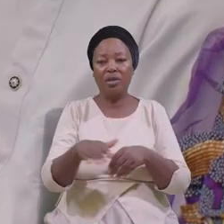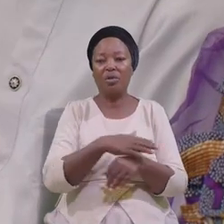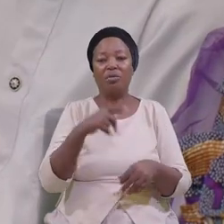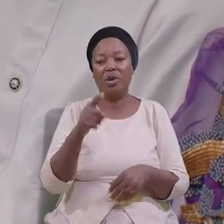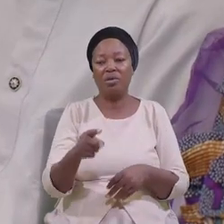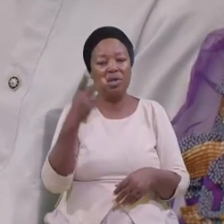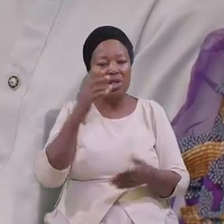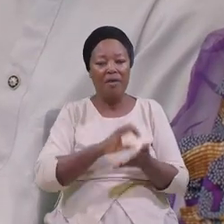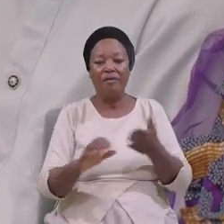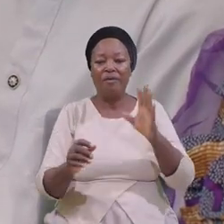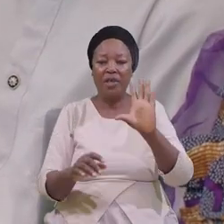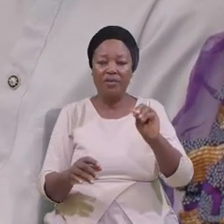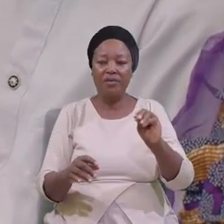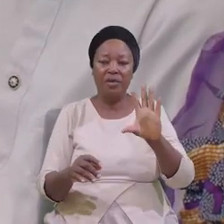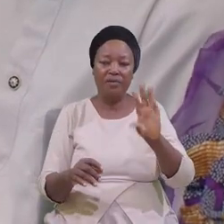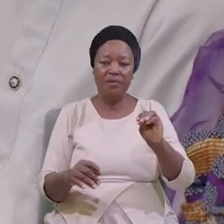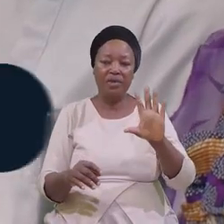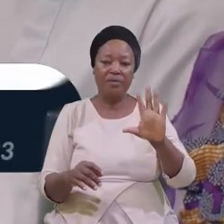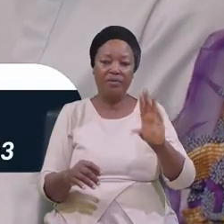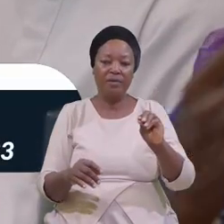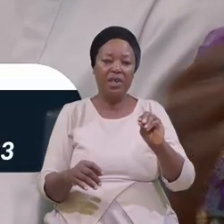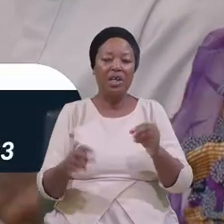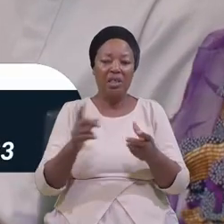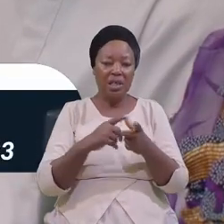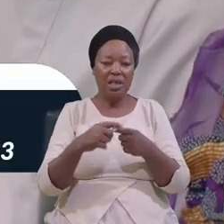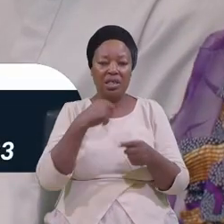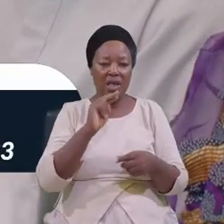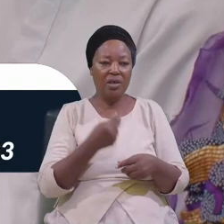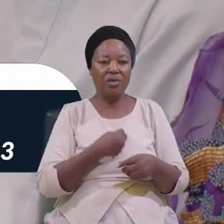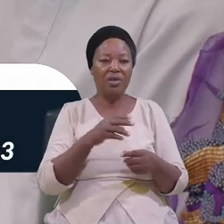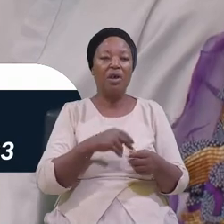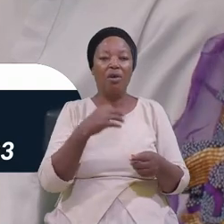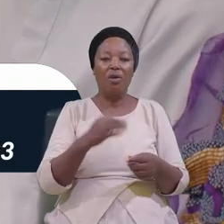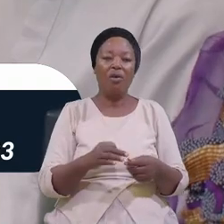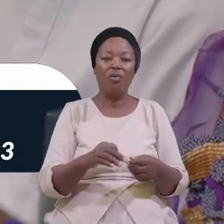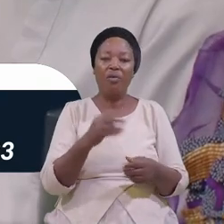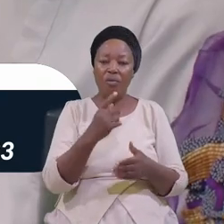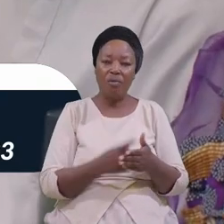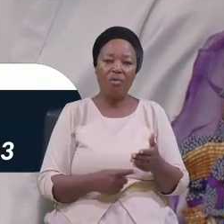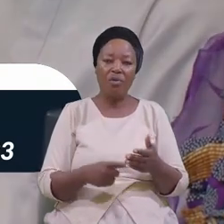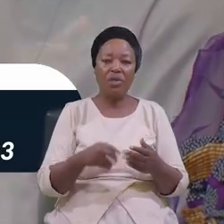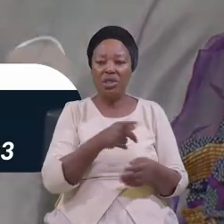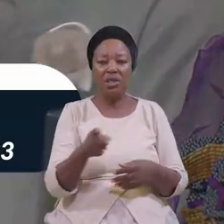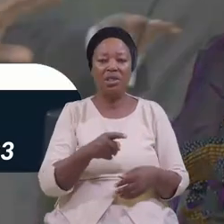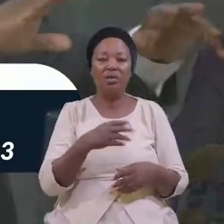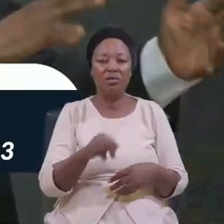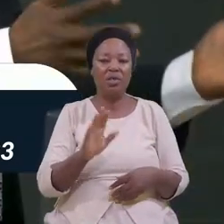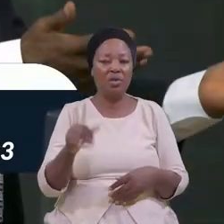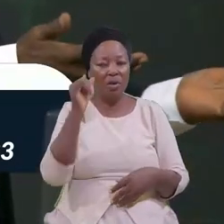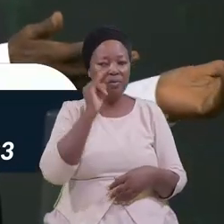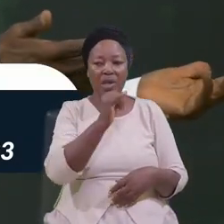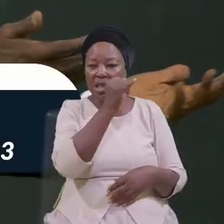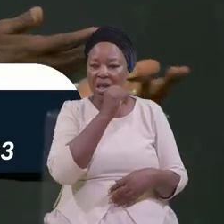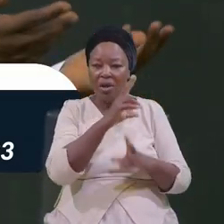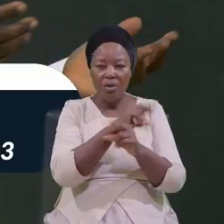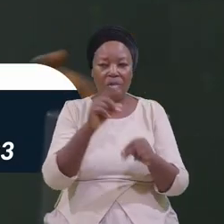verse 50, it tells us, thus did all the children of Israel. Nobody argued, nobody proved